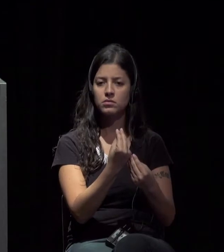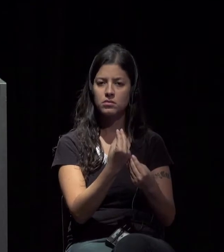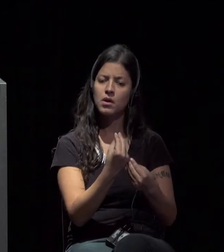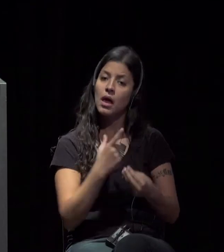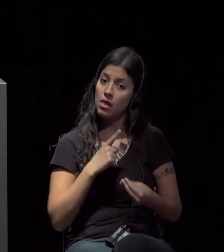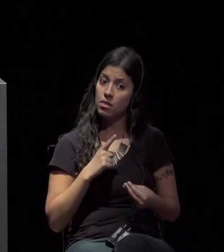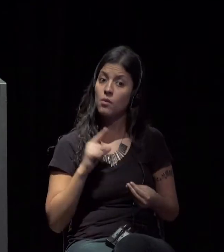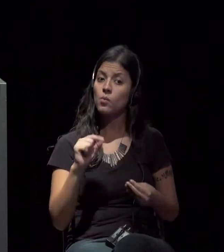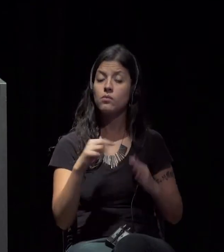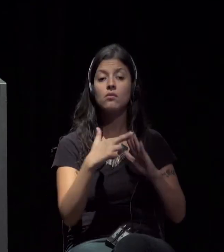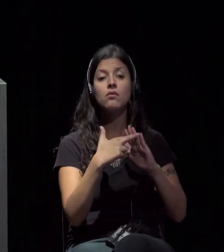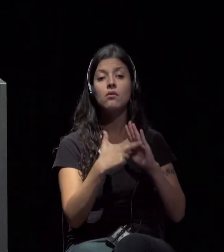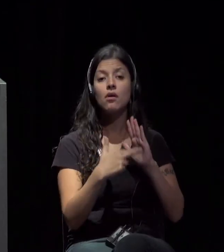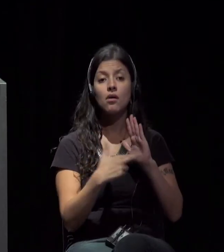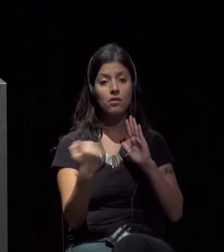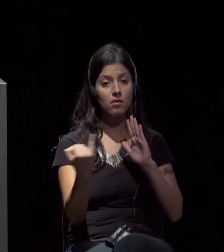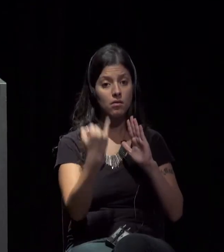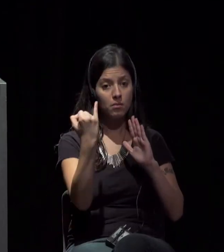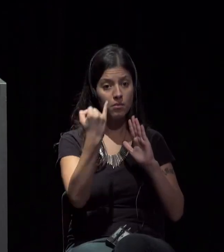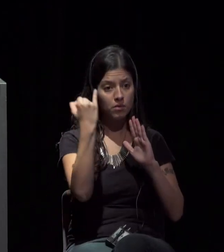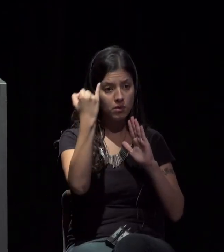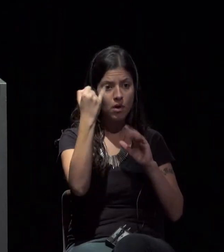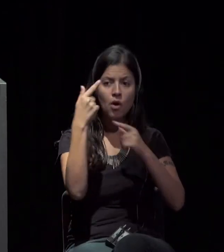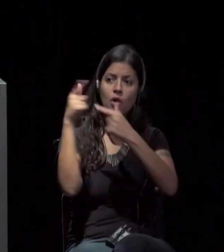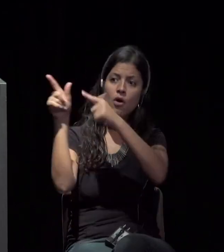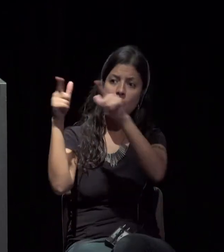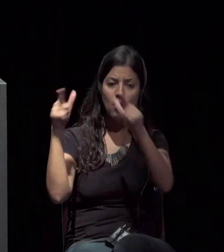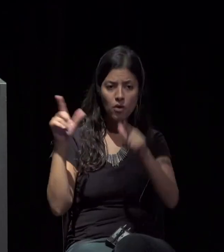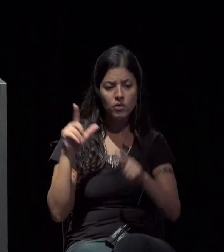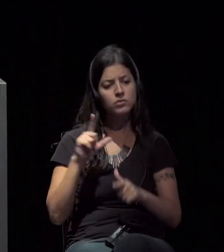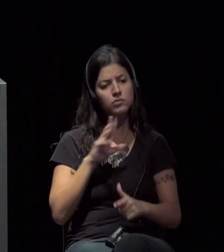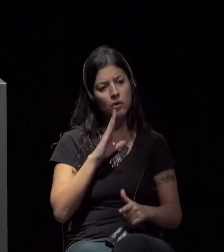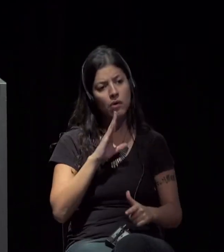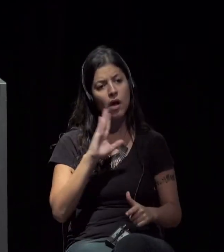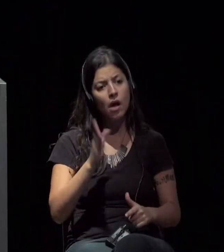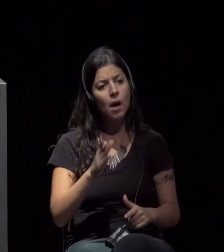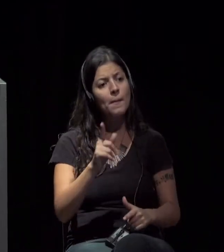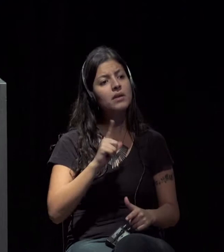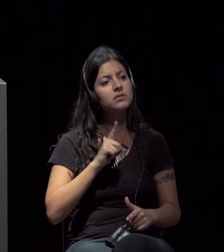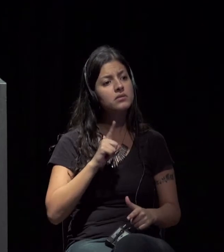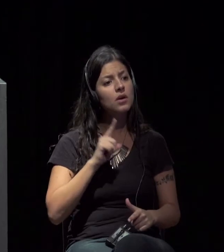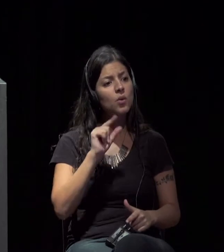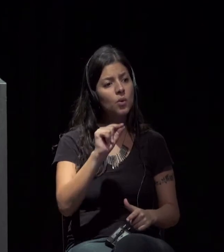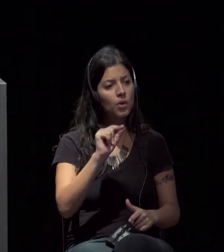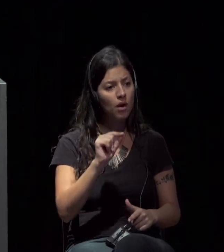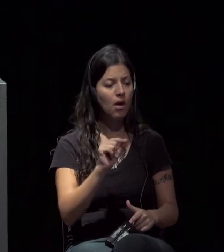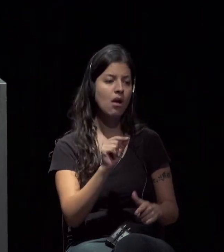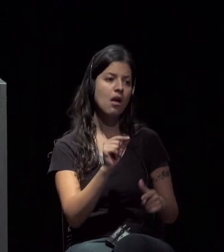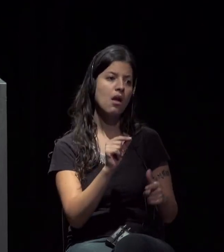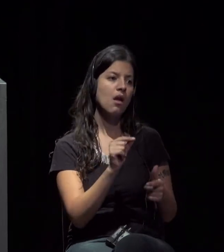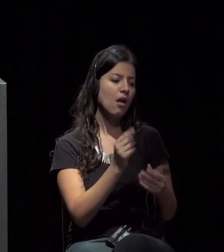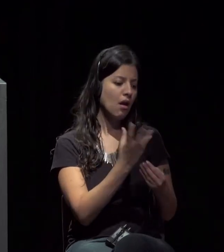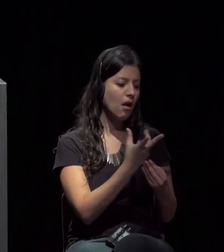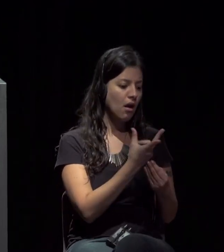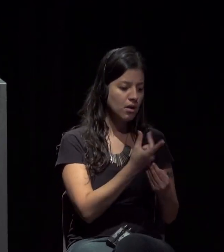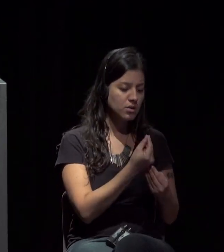which illuminate the artist's relationship at the beginning of his career with Sankofa.